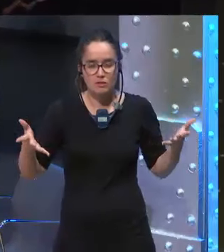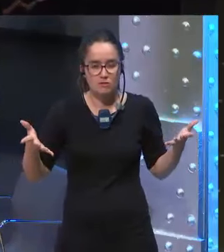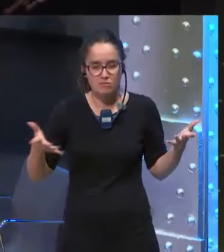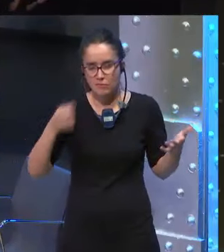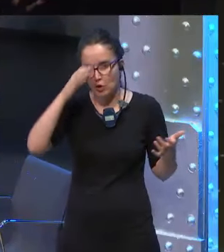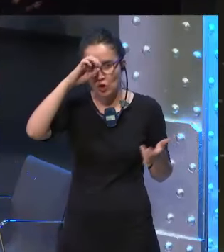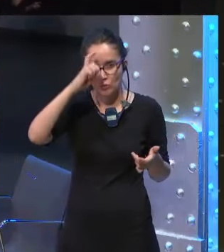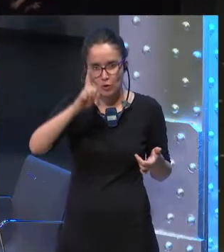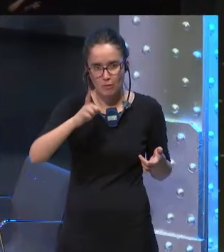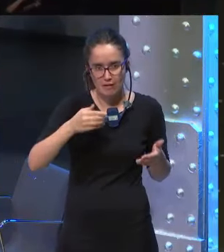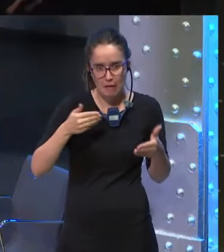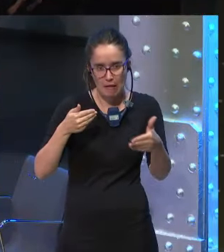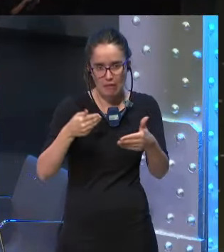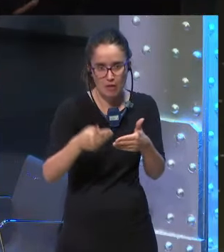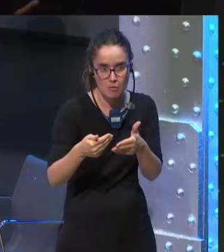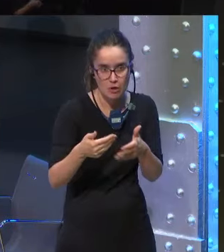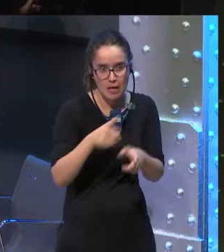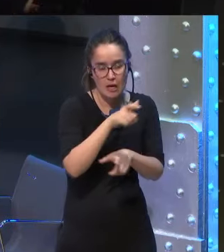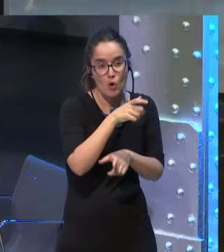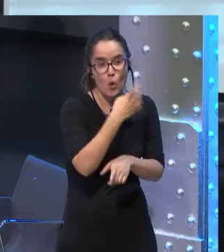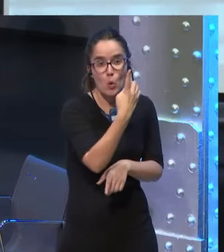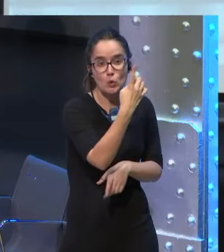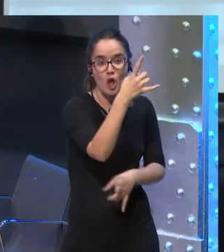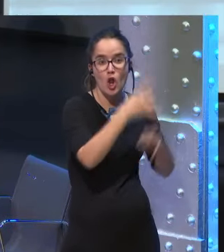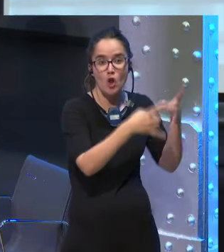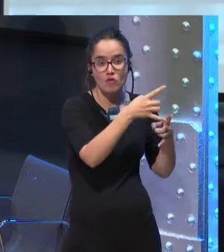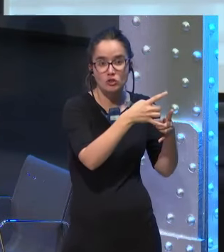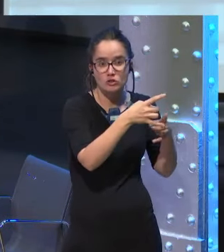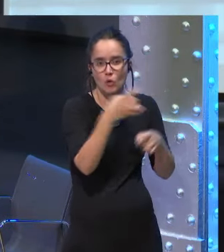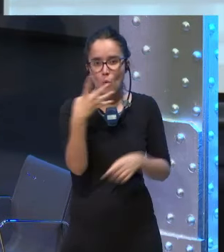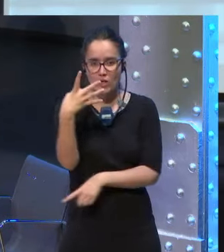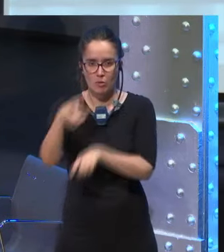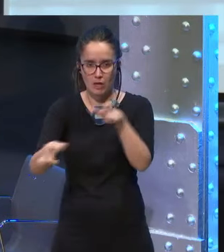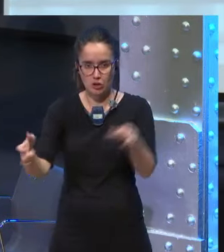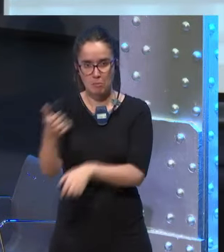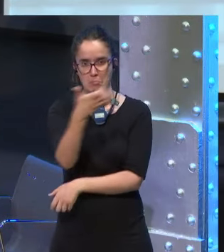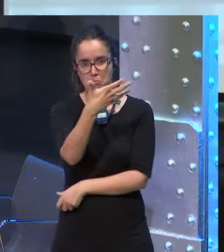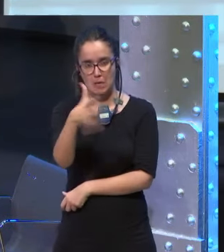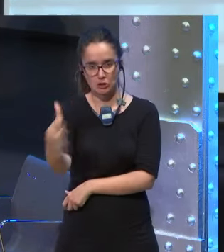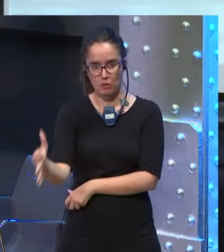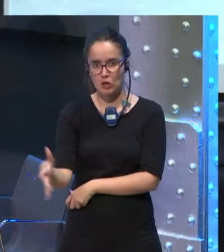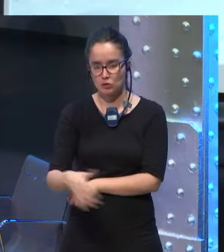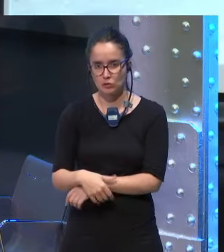people and 1 robot ratio. Good. Now this video got stuck somehow.